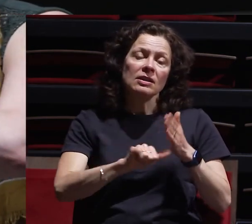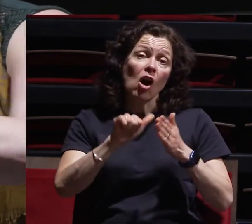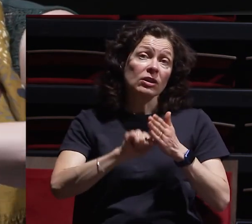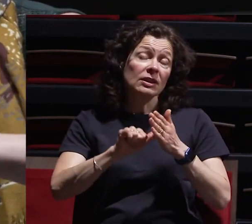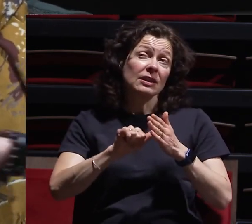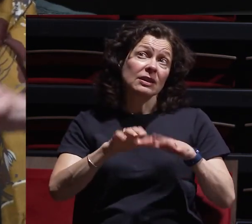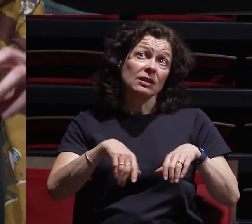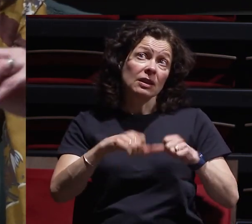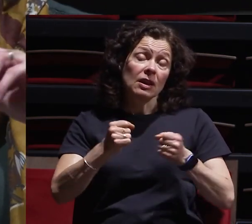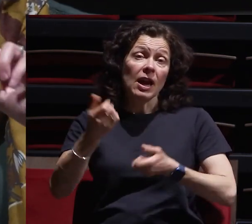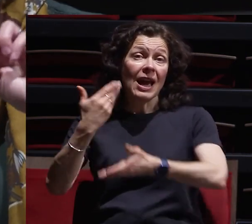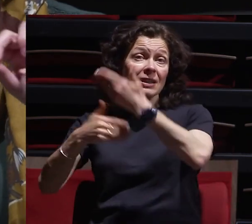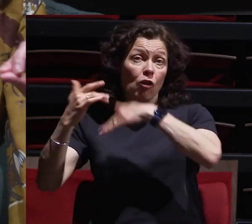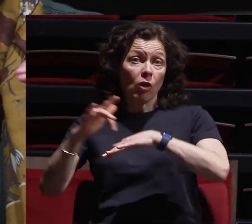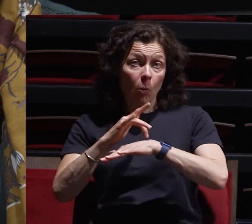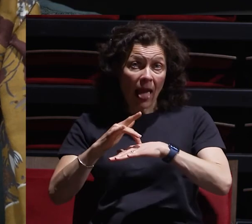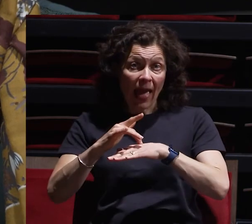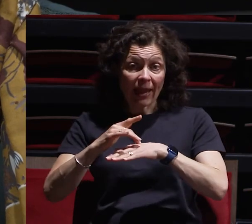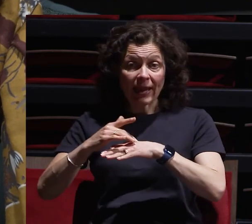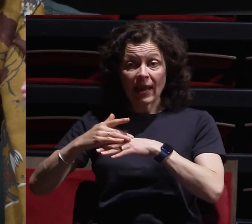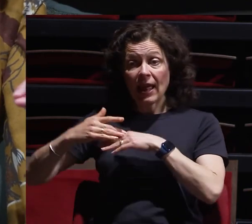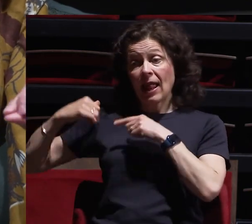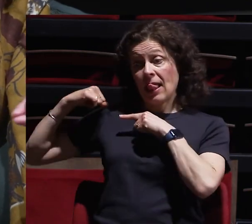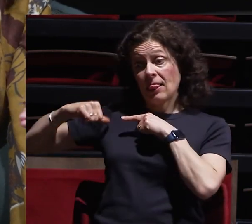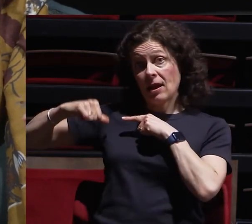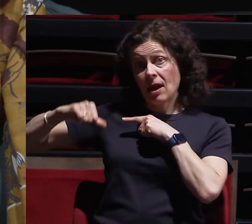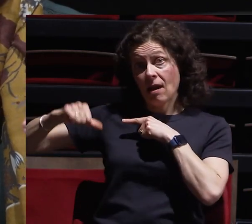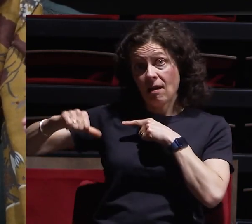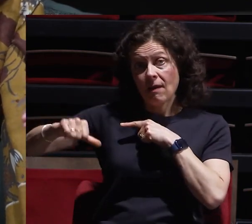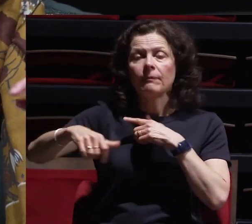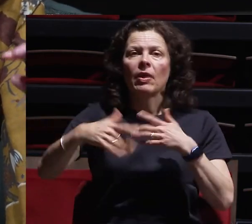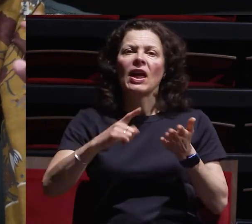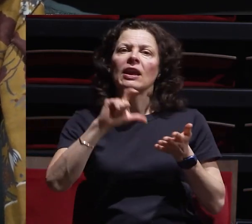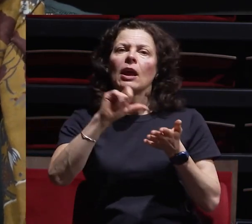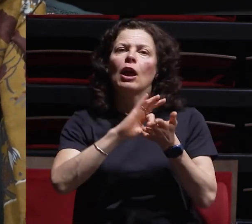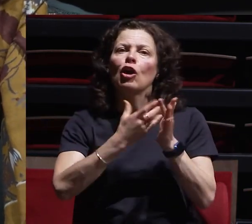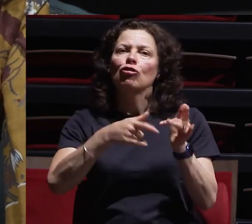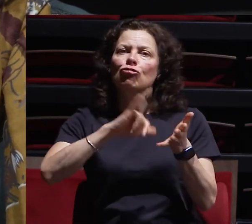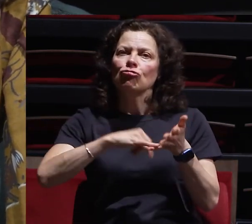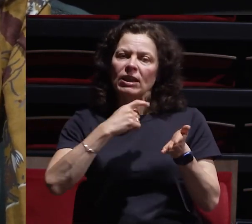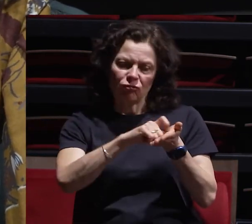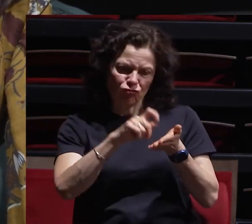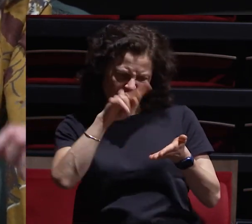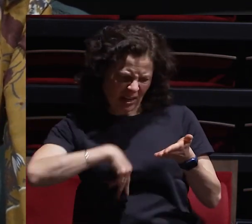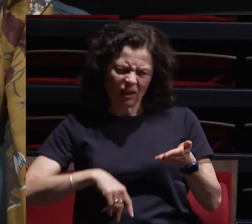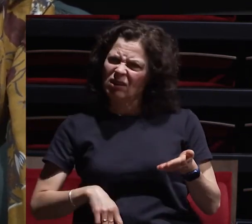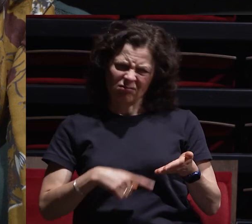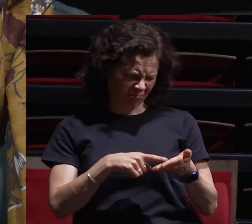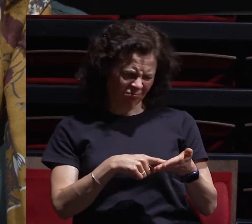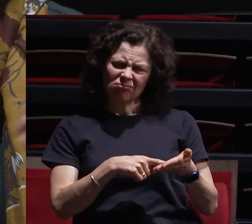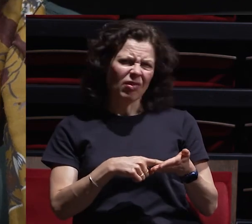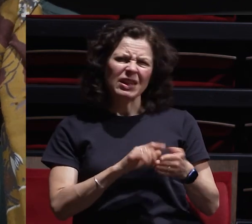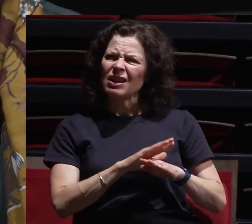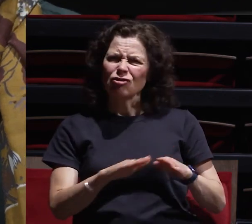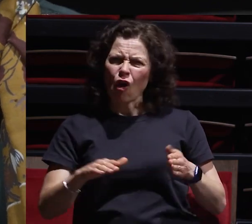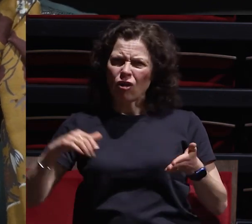continue to be in process. It started off as another sort of historical play that was a linear narrative, and then Chris read it and said,